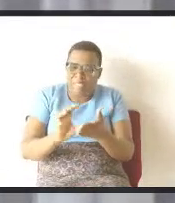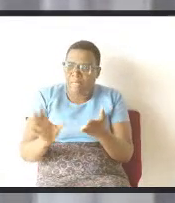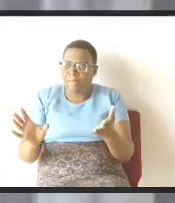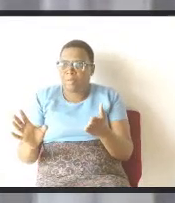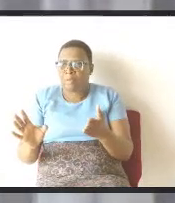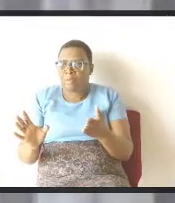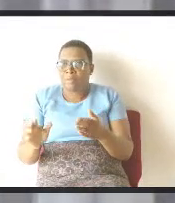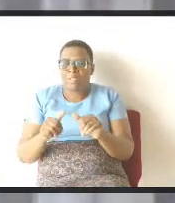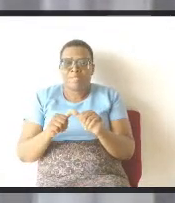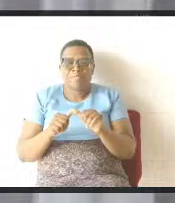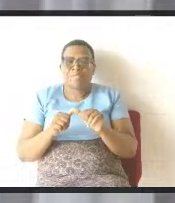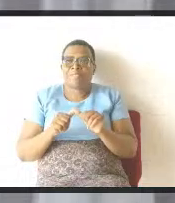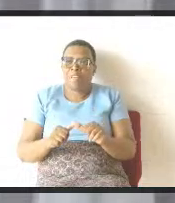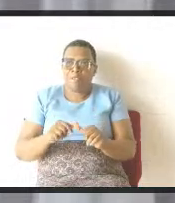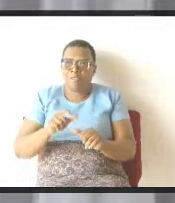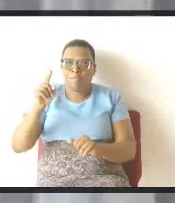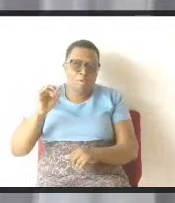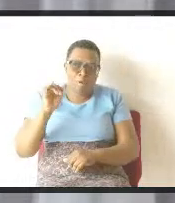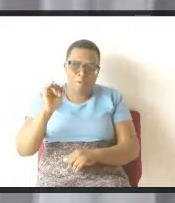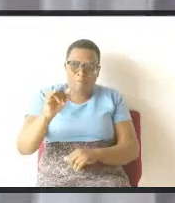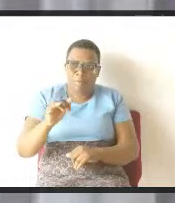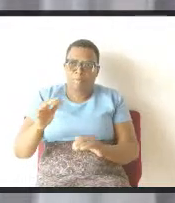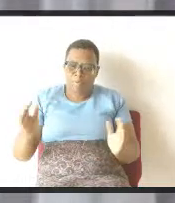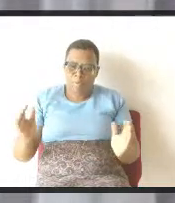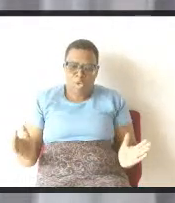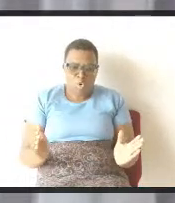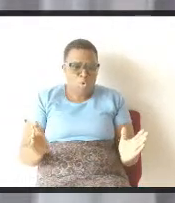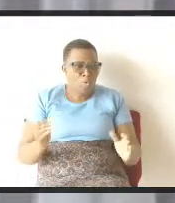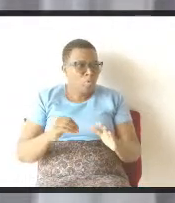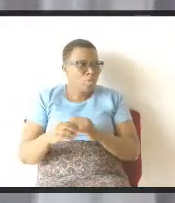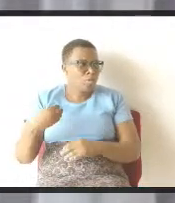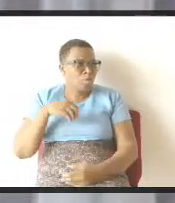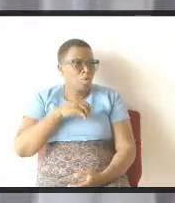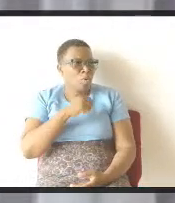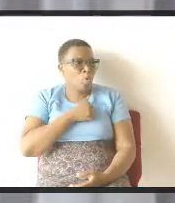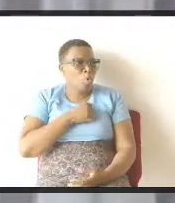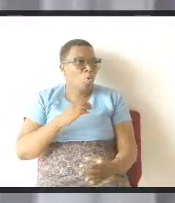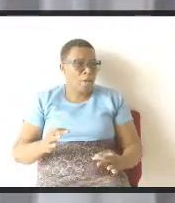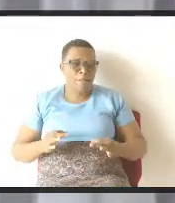Let them be motivating realities in our own lives.